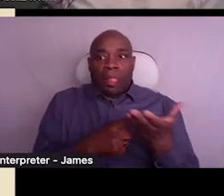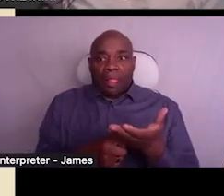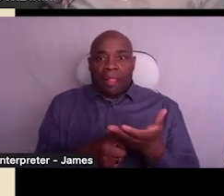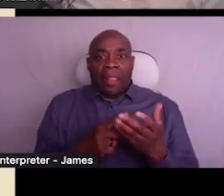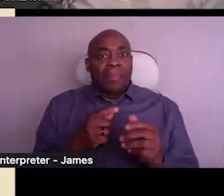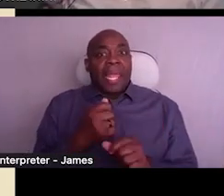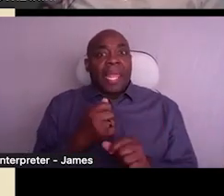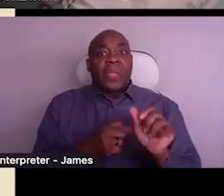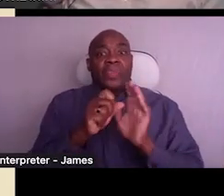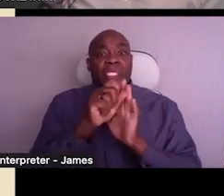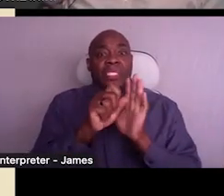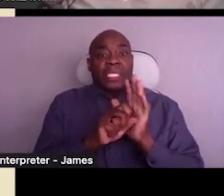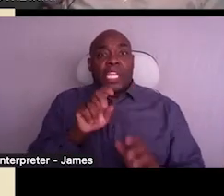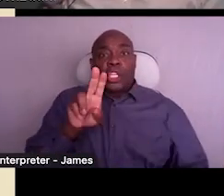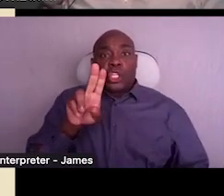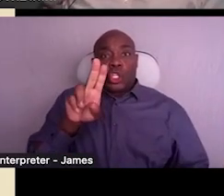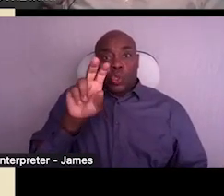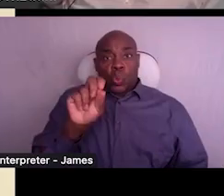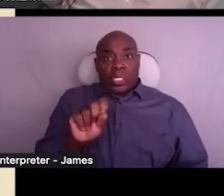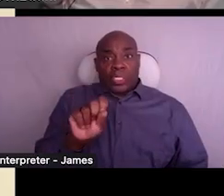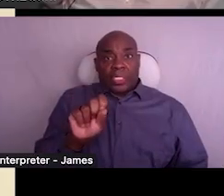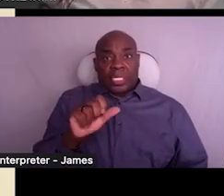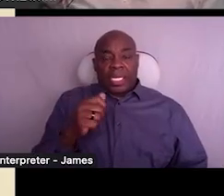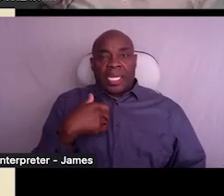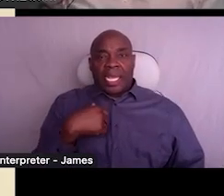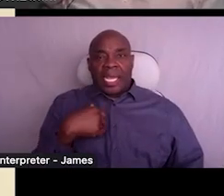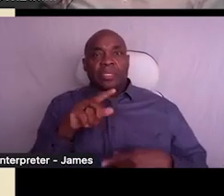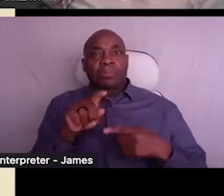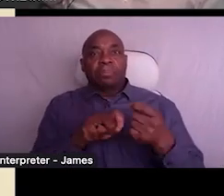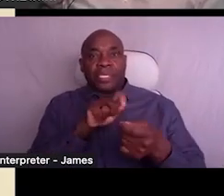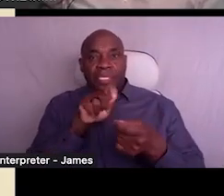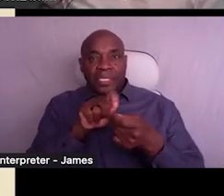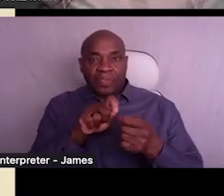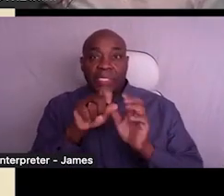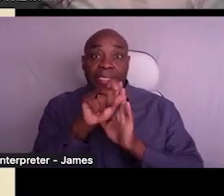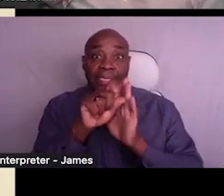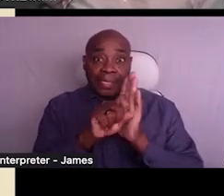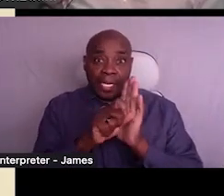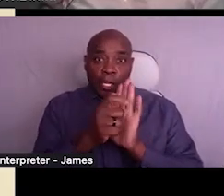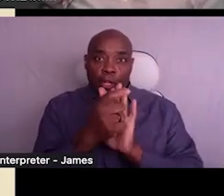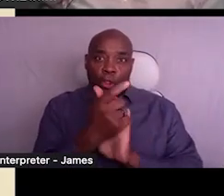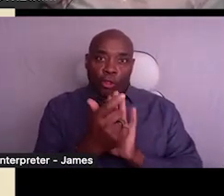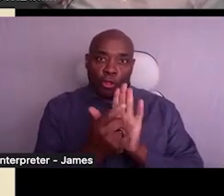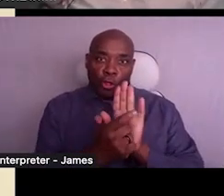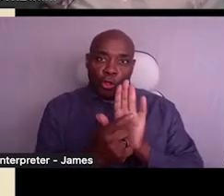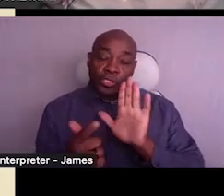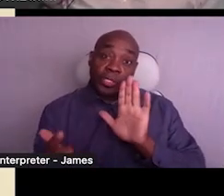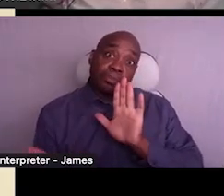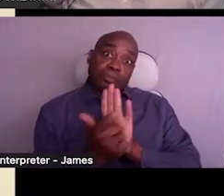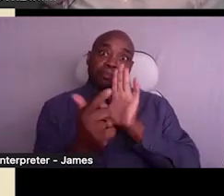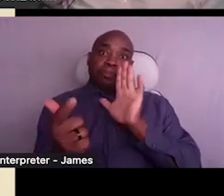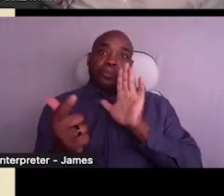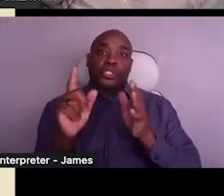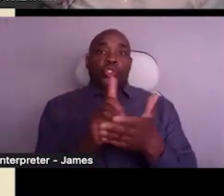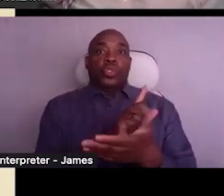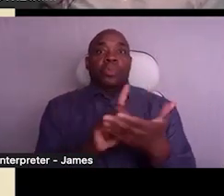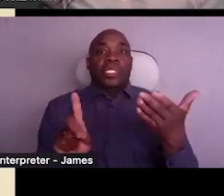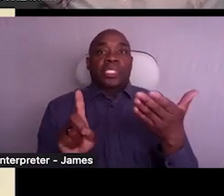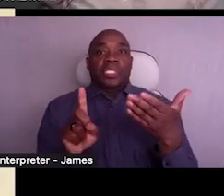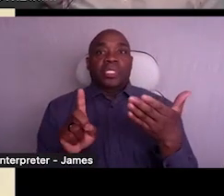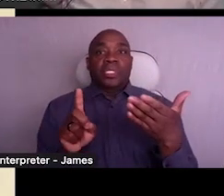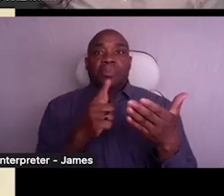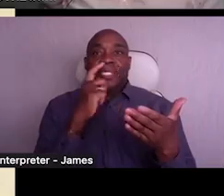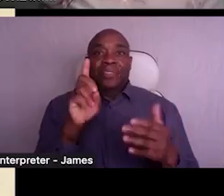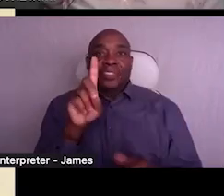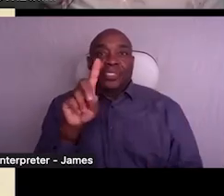United States also has specific state laws which prohibit discrimination based upon disability.